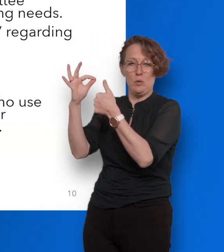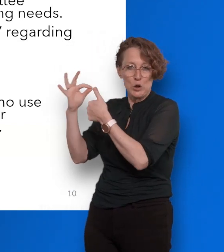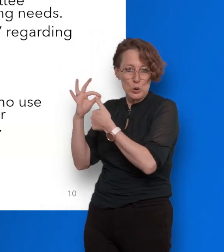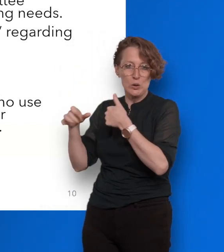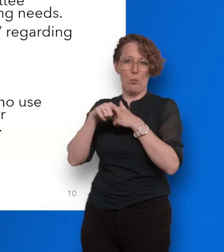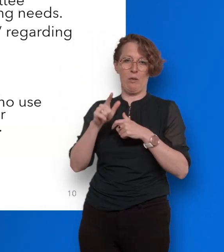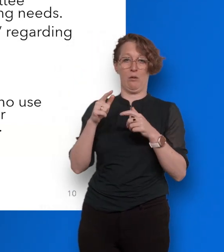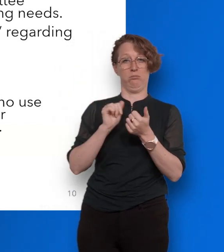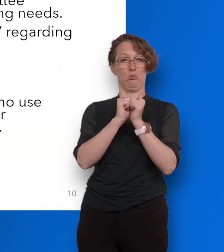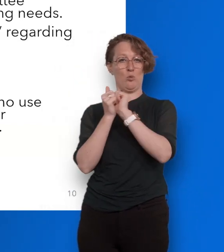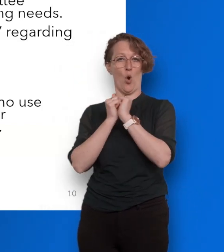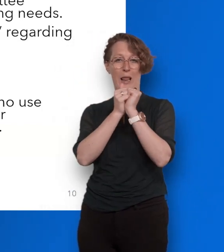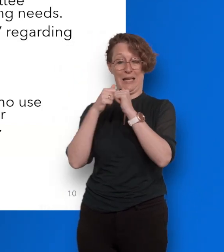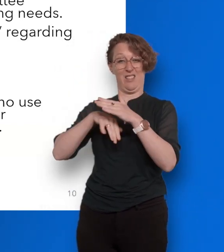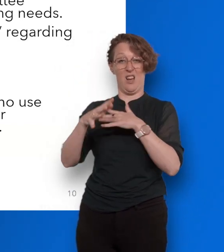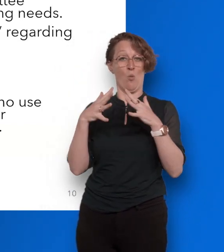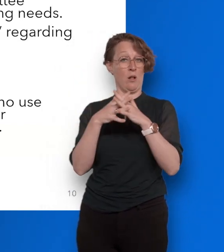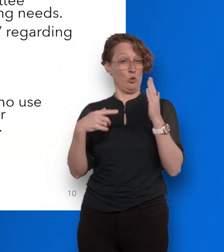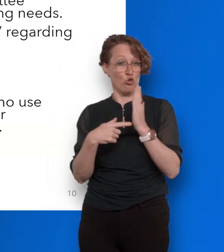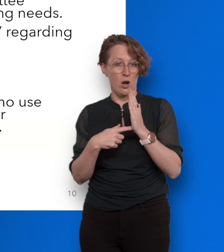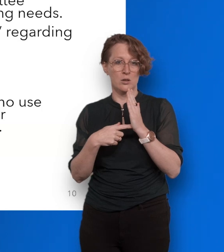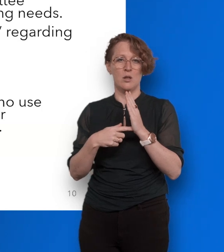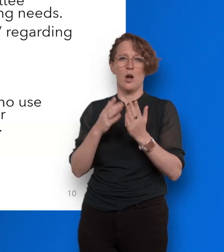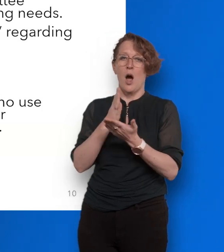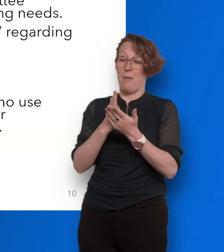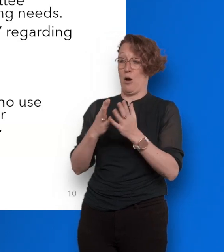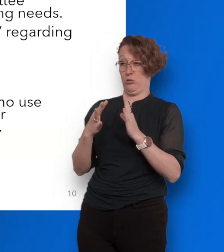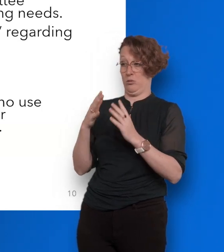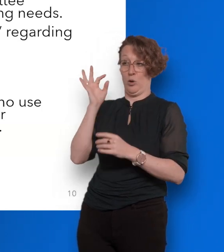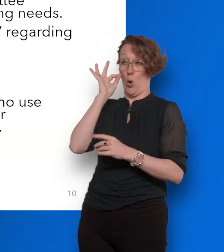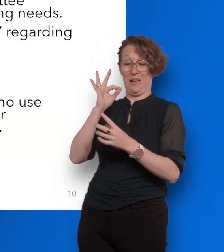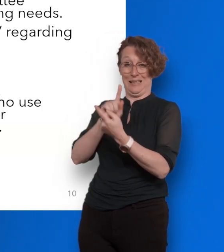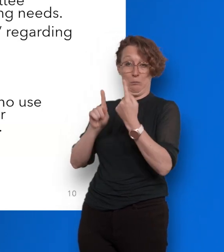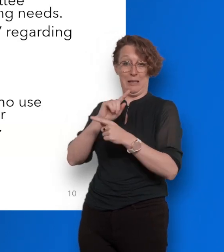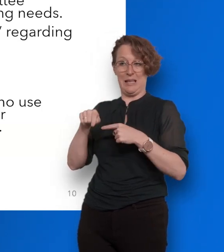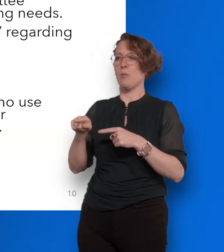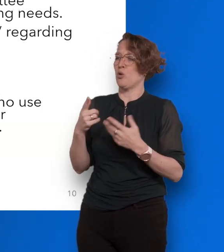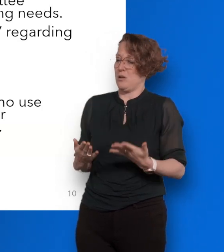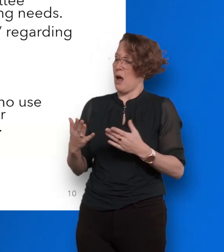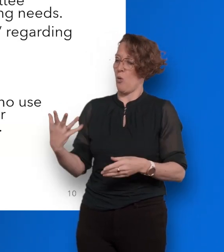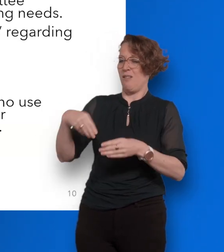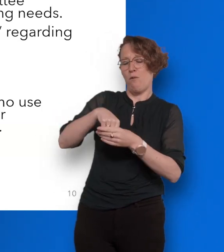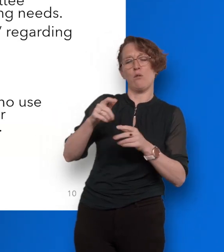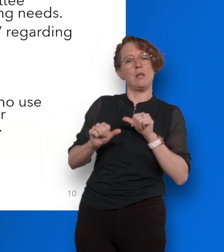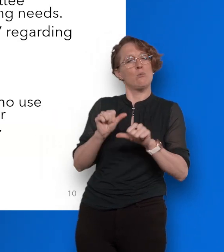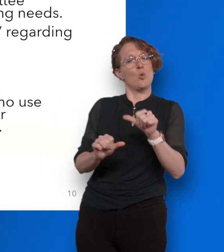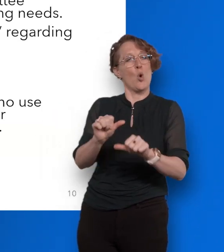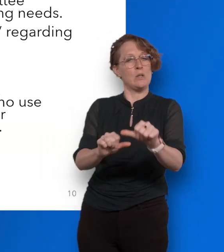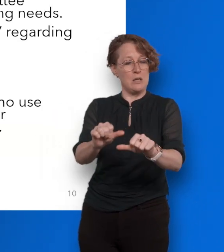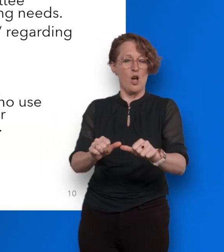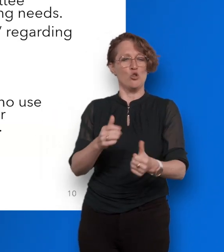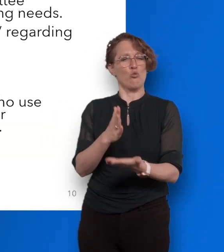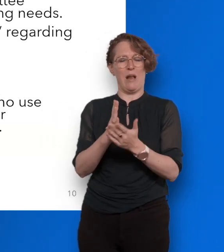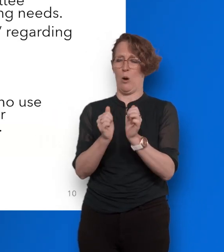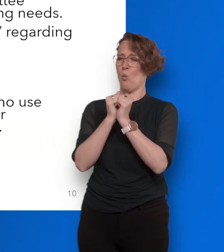Wellcome colleagues regarding the committee meeting process as well, because they are also very partly involved in these processes.